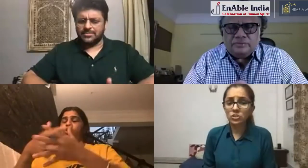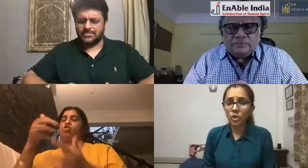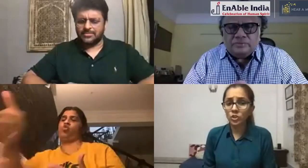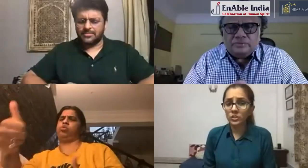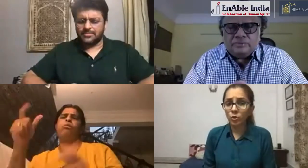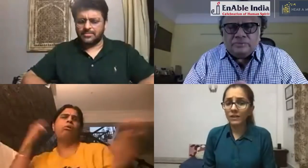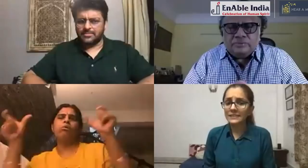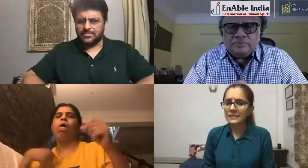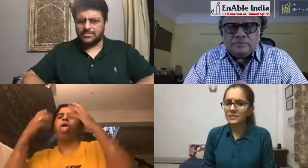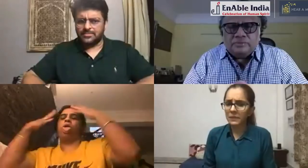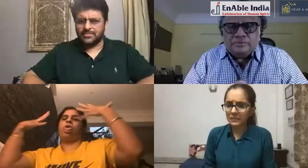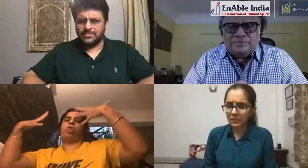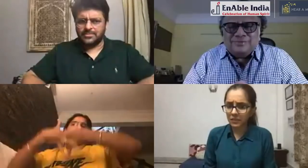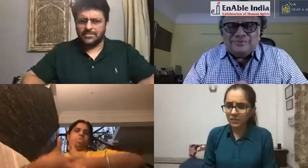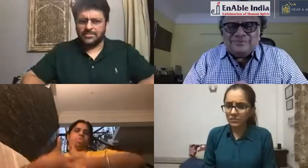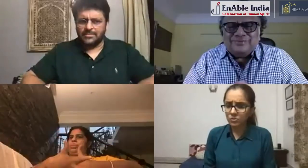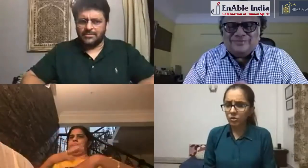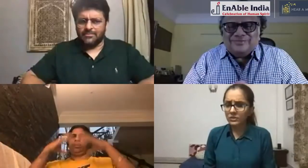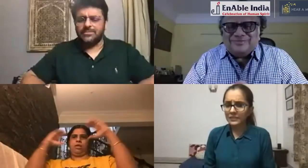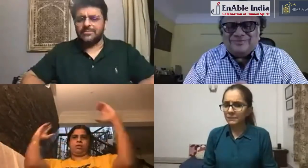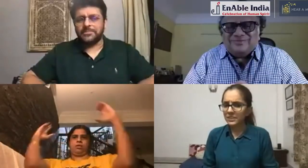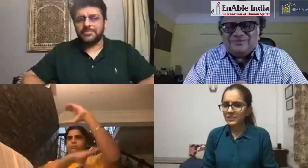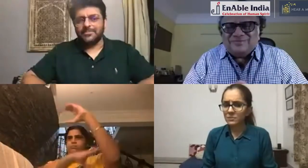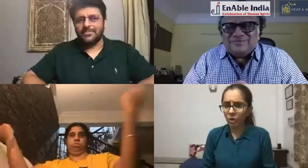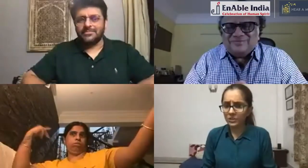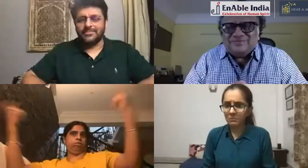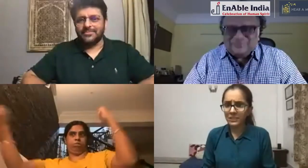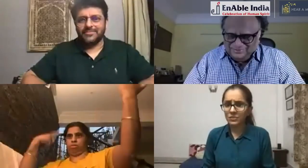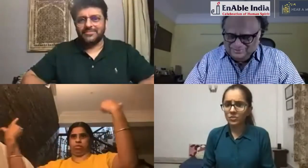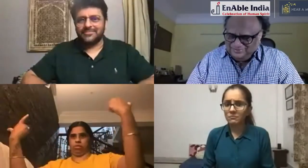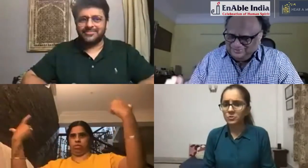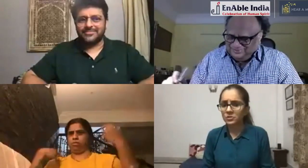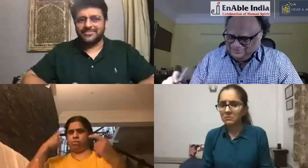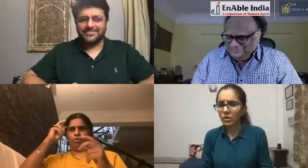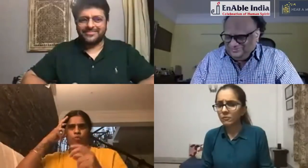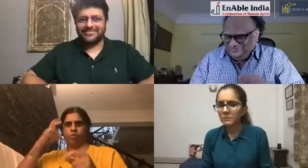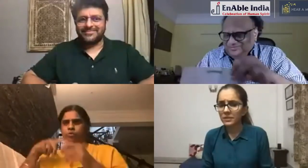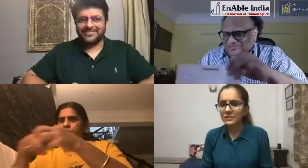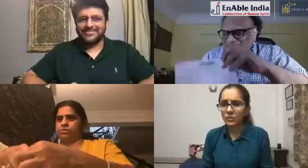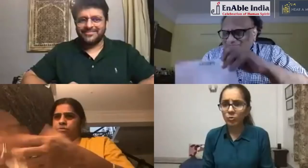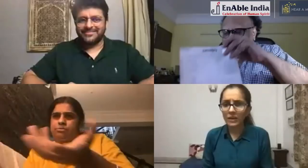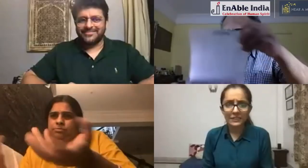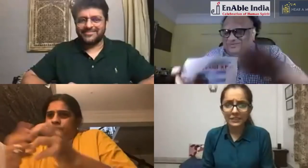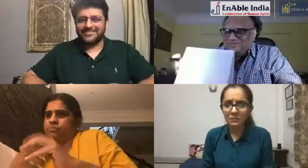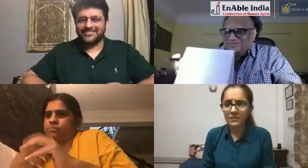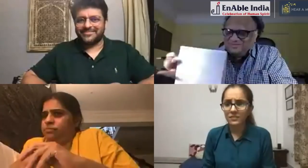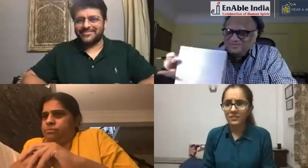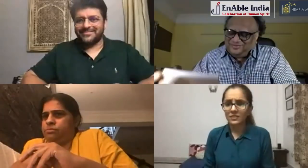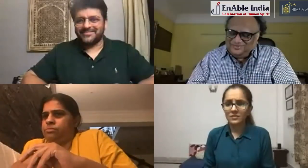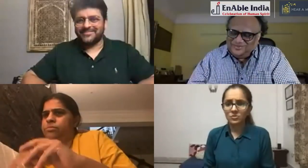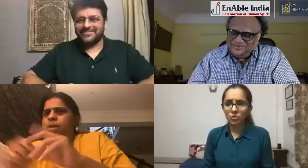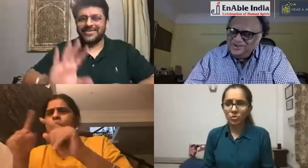Covishield is not good. Covaxin is better. So that's something that's bothering me and confusing me. A lot of people are saying Covaxin is